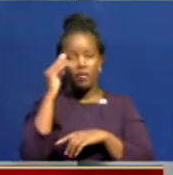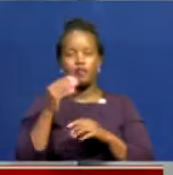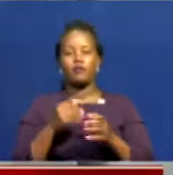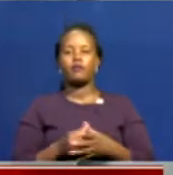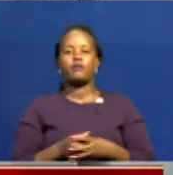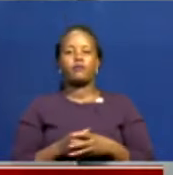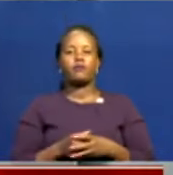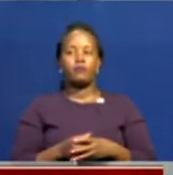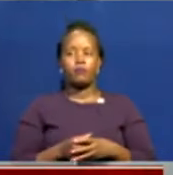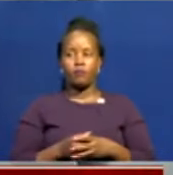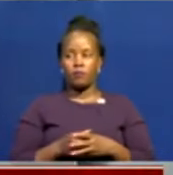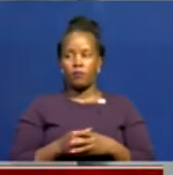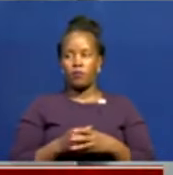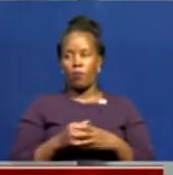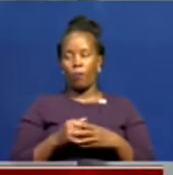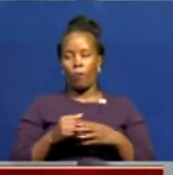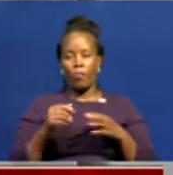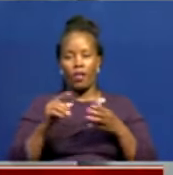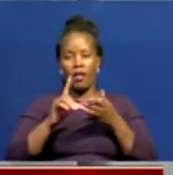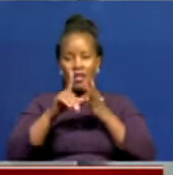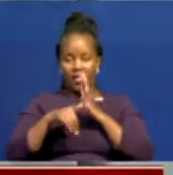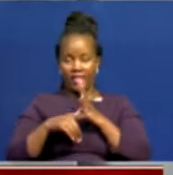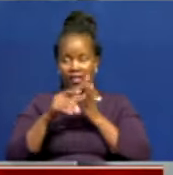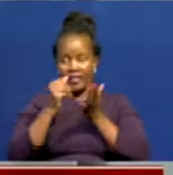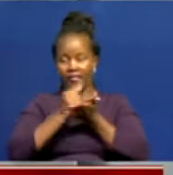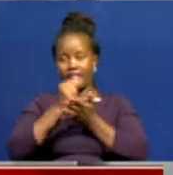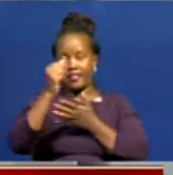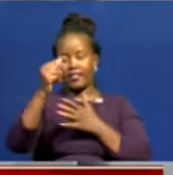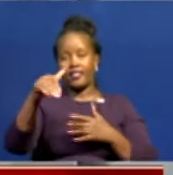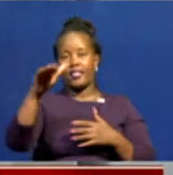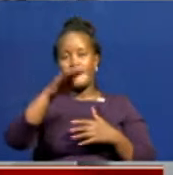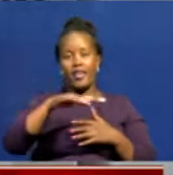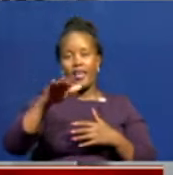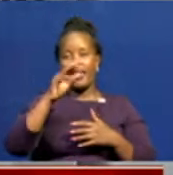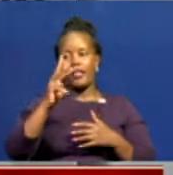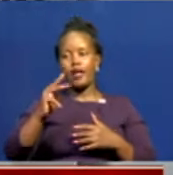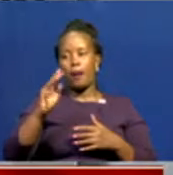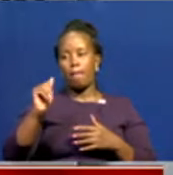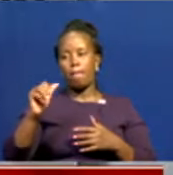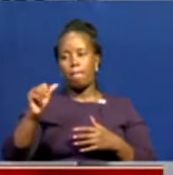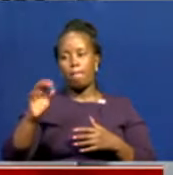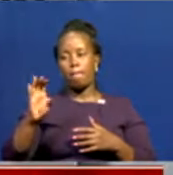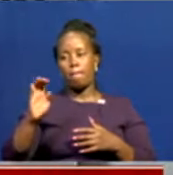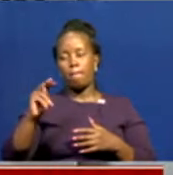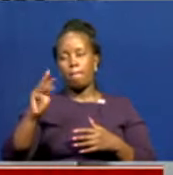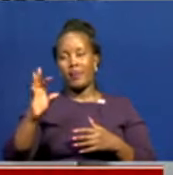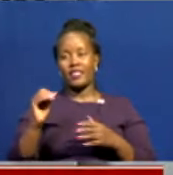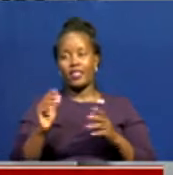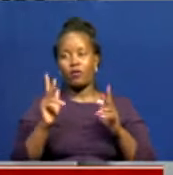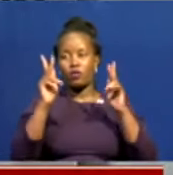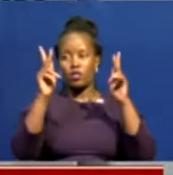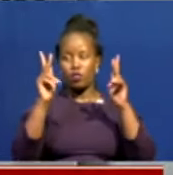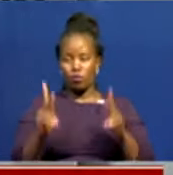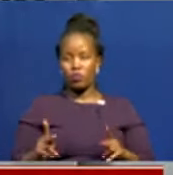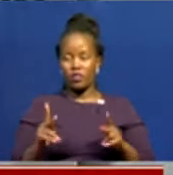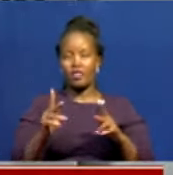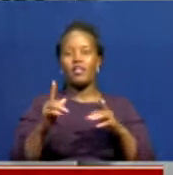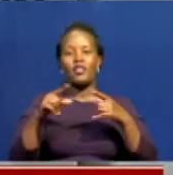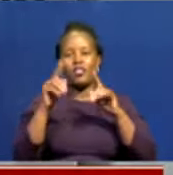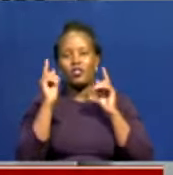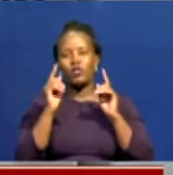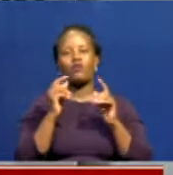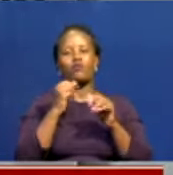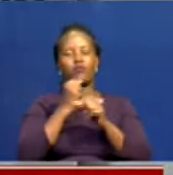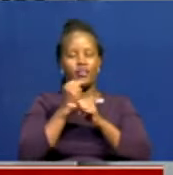Administration. Then stationed in Maseno, Kisumu District, he was forced to revisit 5 of the 6 courses,